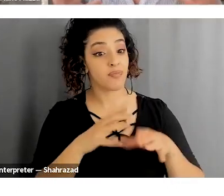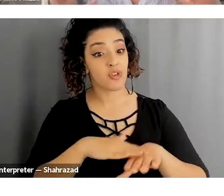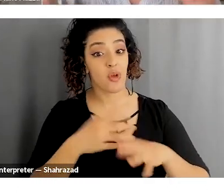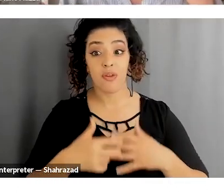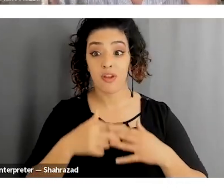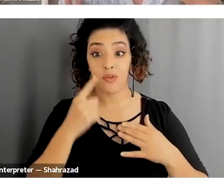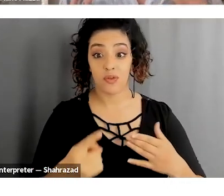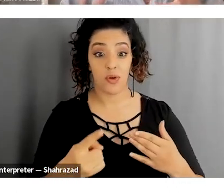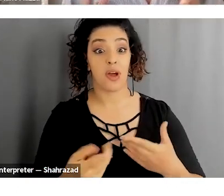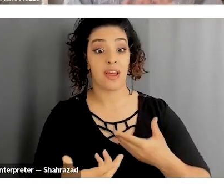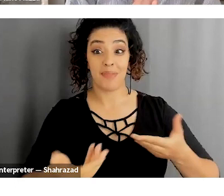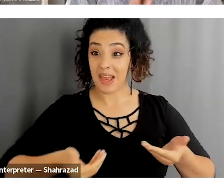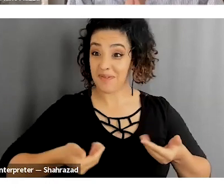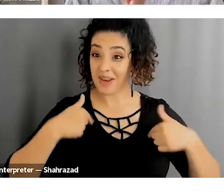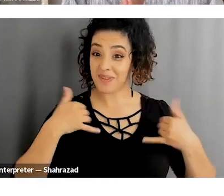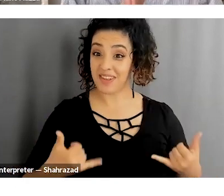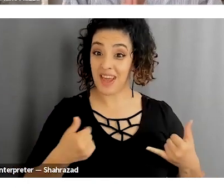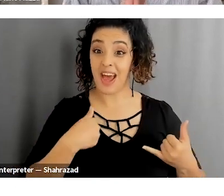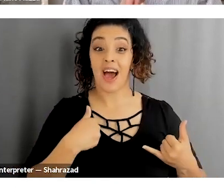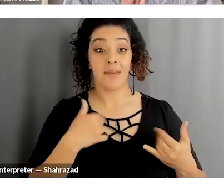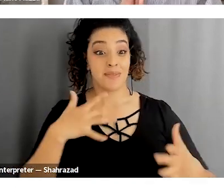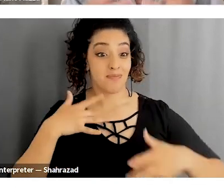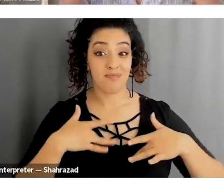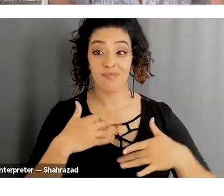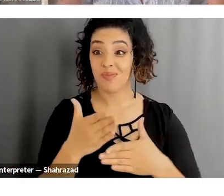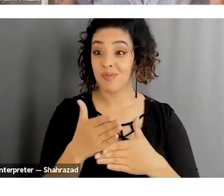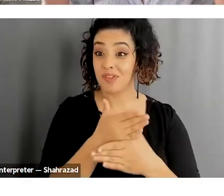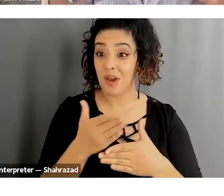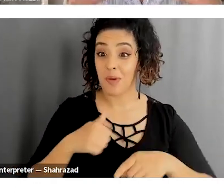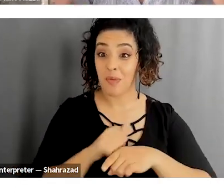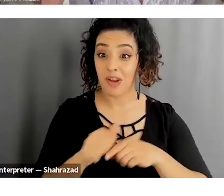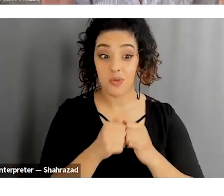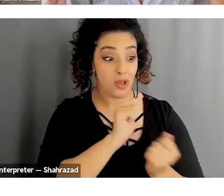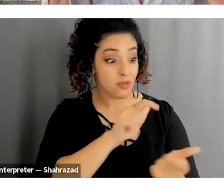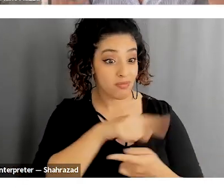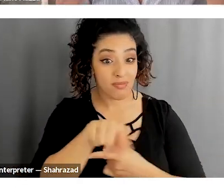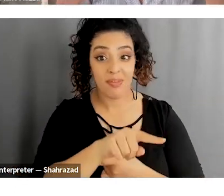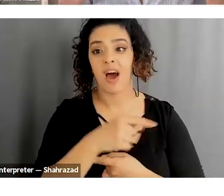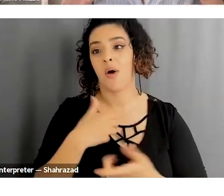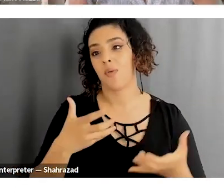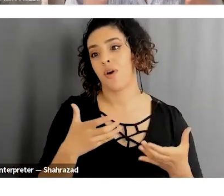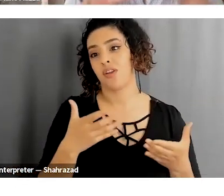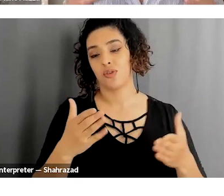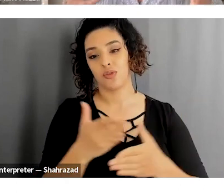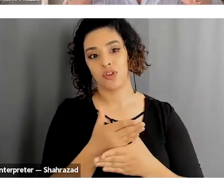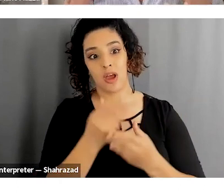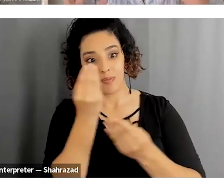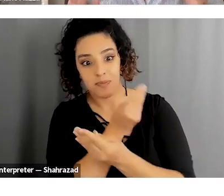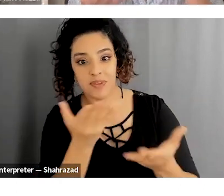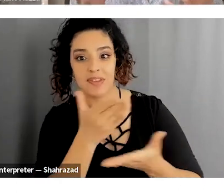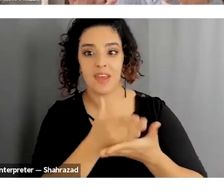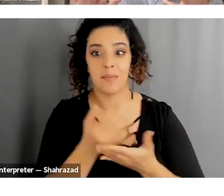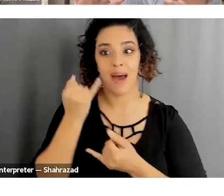share my practice with you and share some hopefully inspirational ideas and theories around scaling